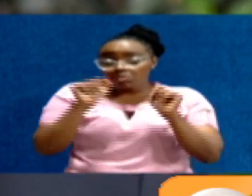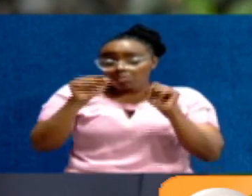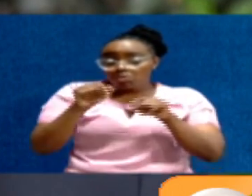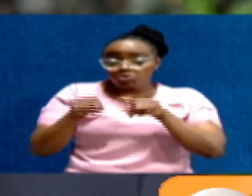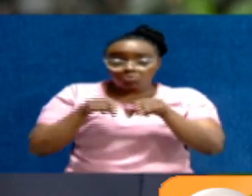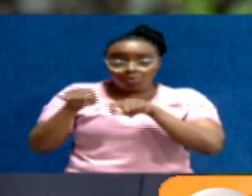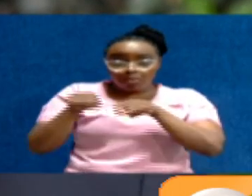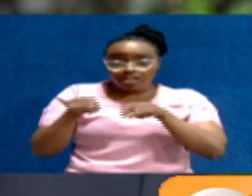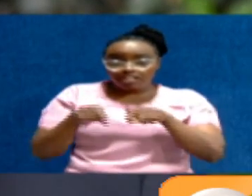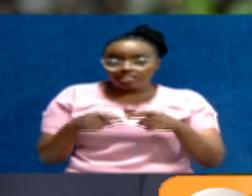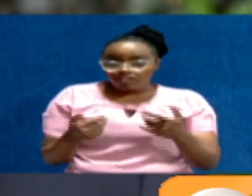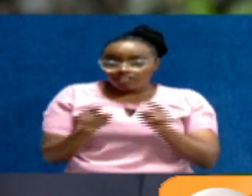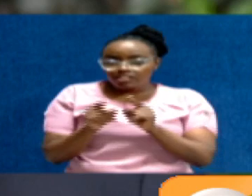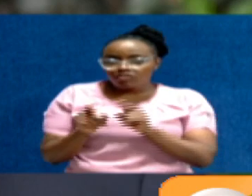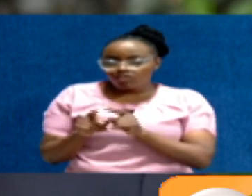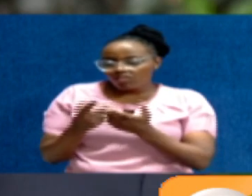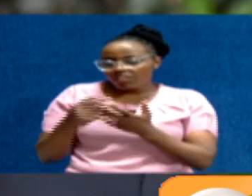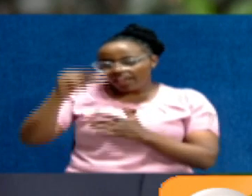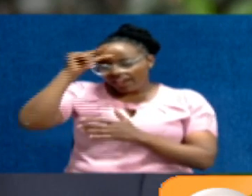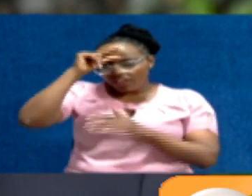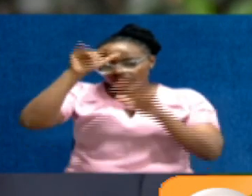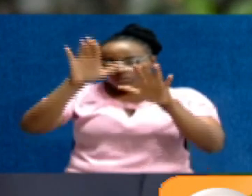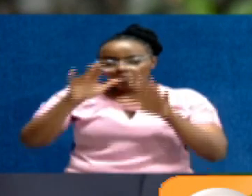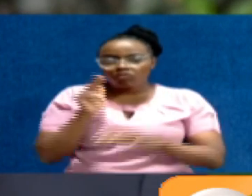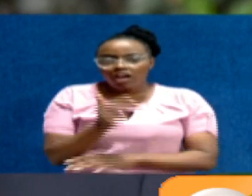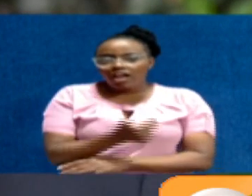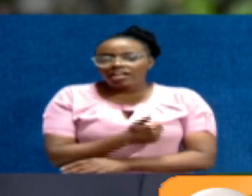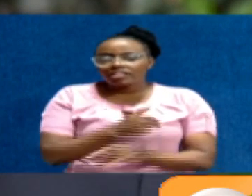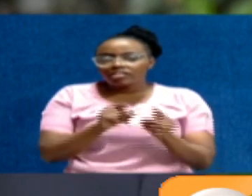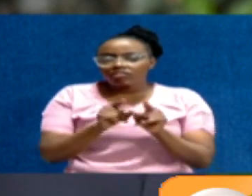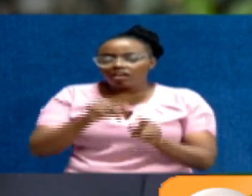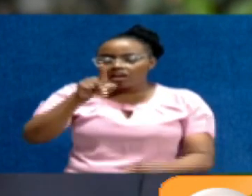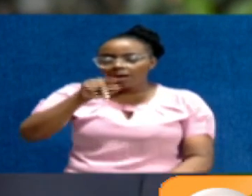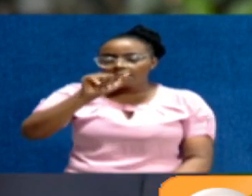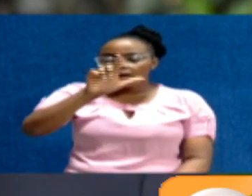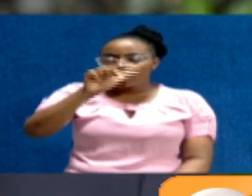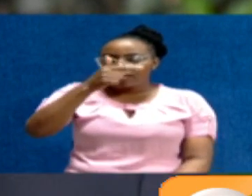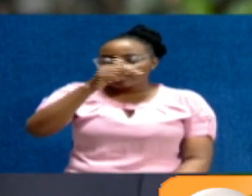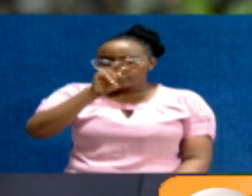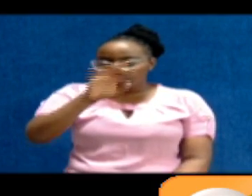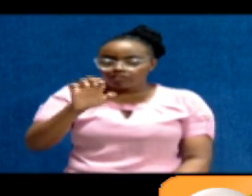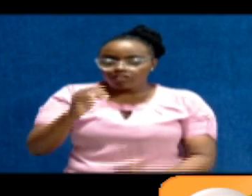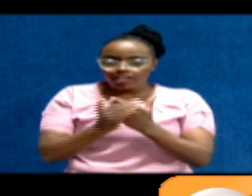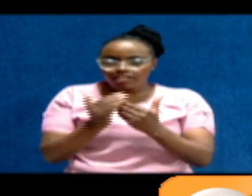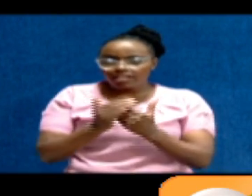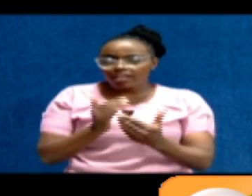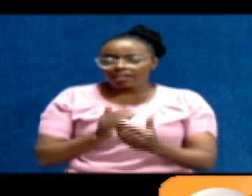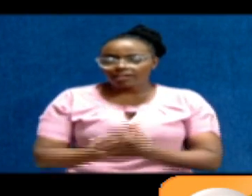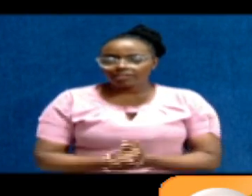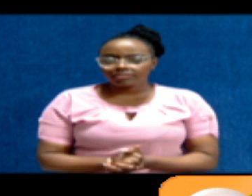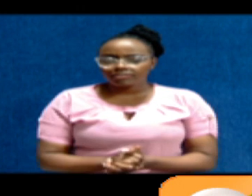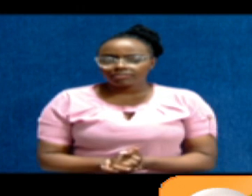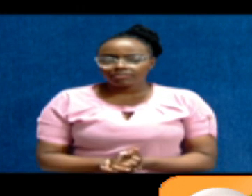able to manage to convince the government that it's important for us to integrate palliative care into the public healthcare system.